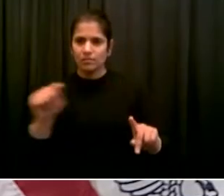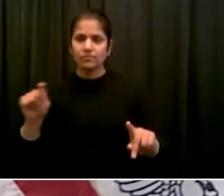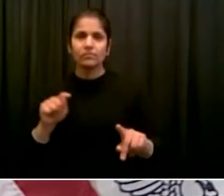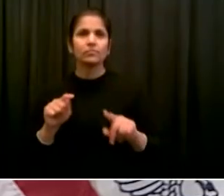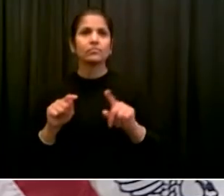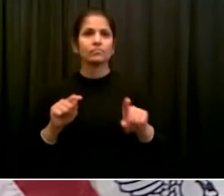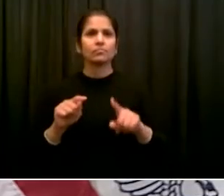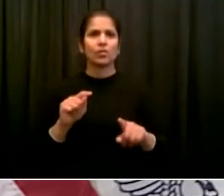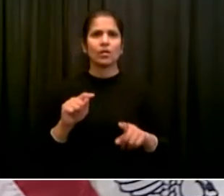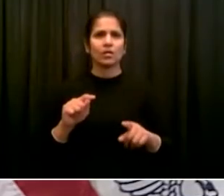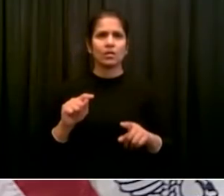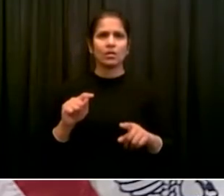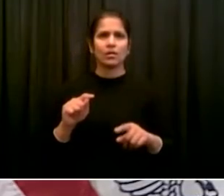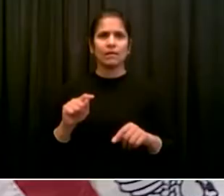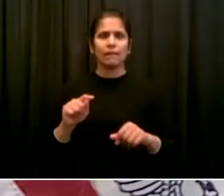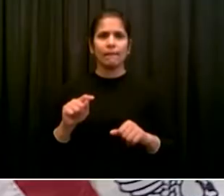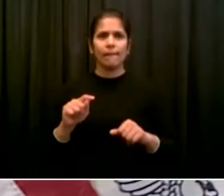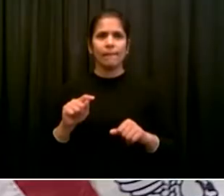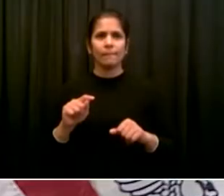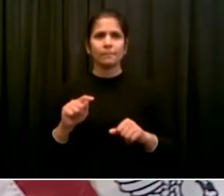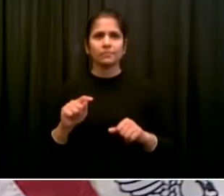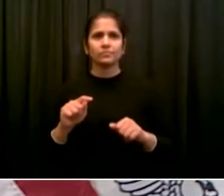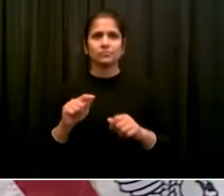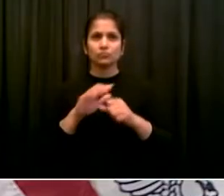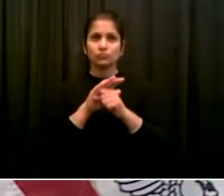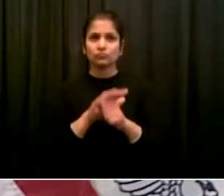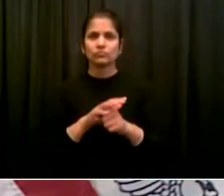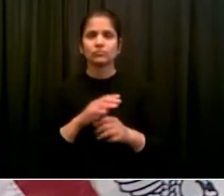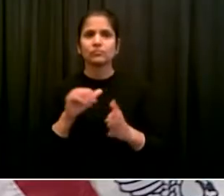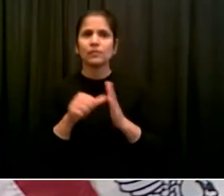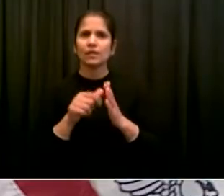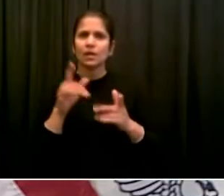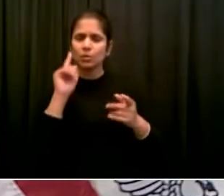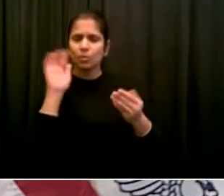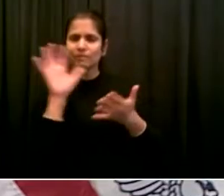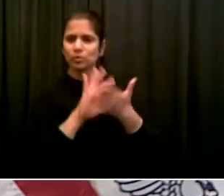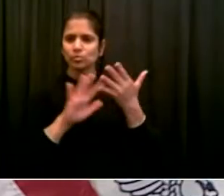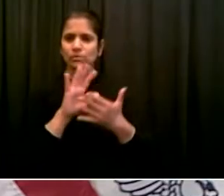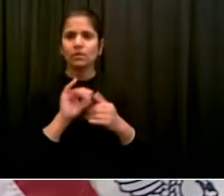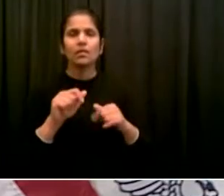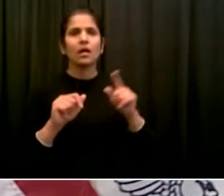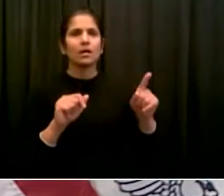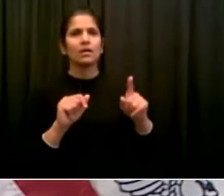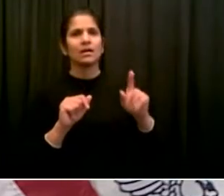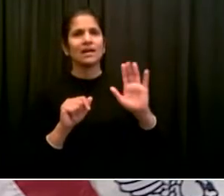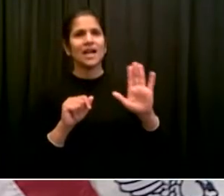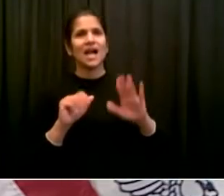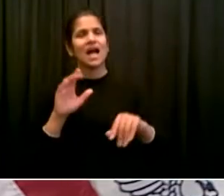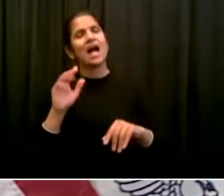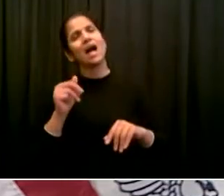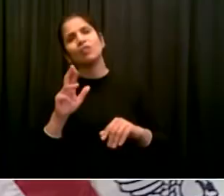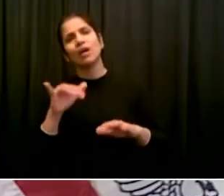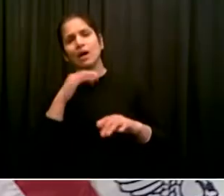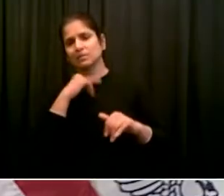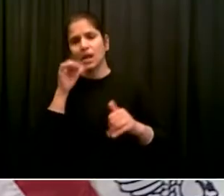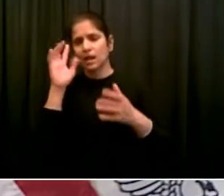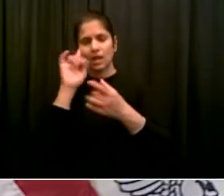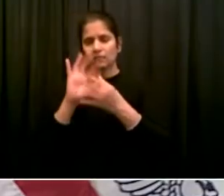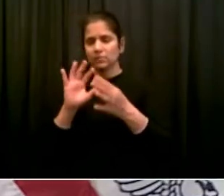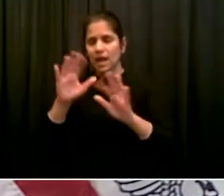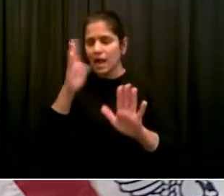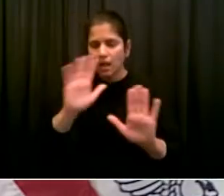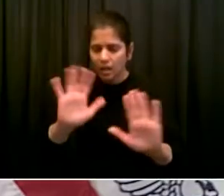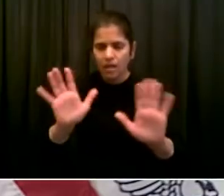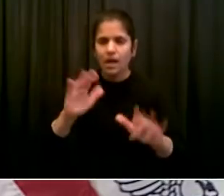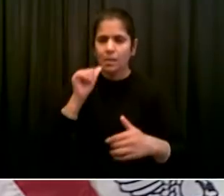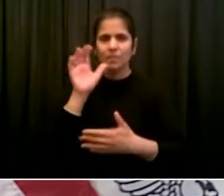confusion or Henry, move to your next question because I did not say confusion. It's people's choices. It's